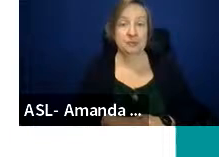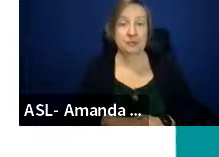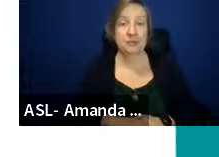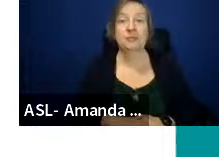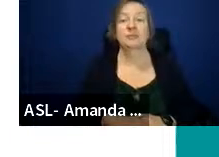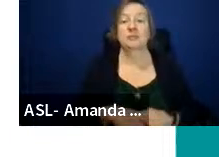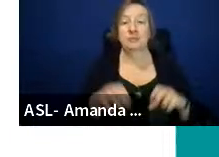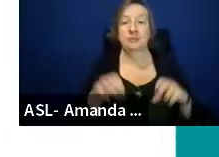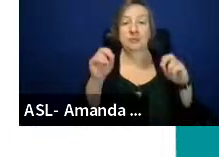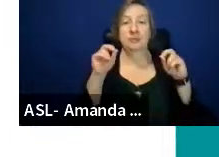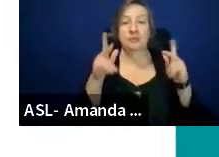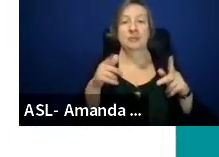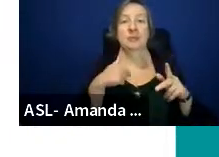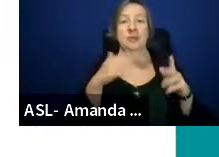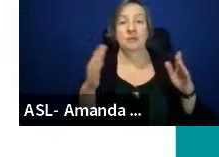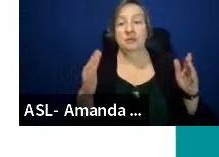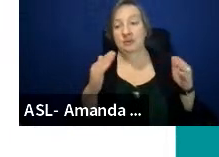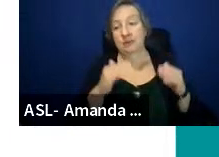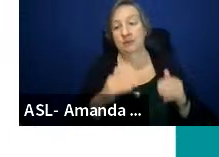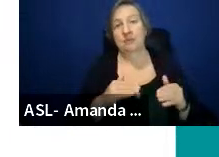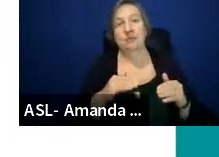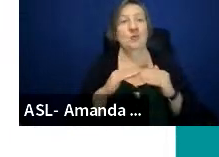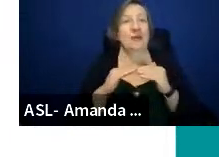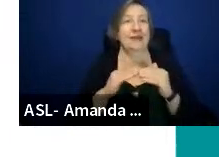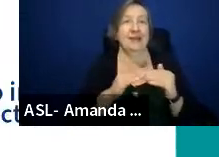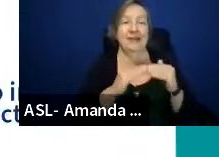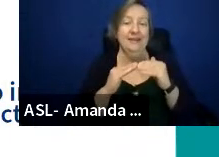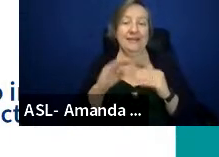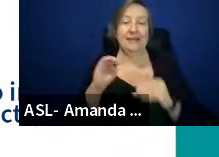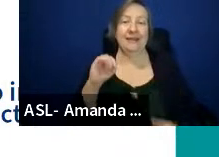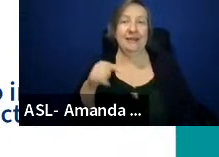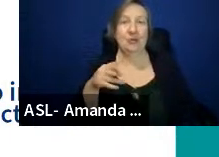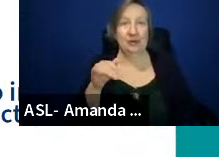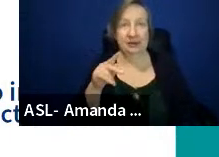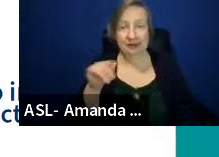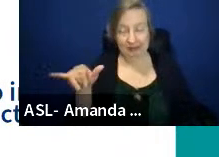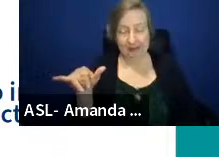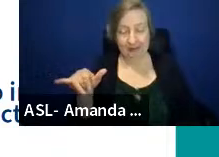Okay. I'm going to move on to equity.